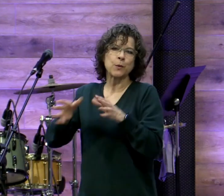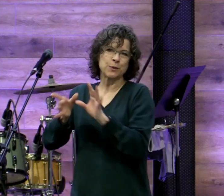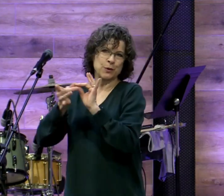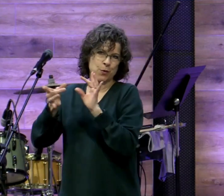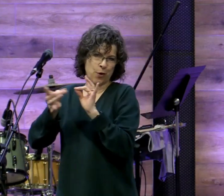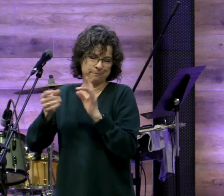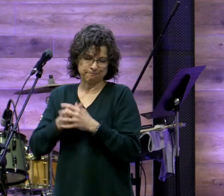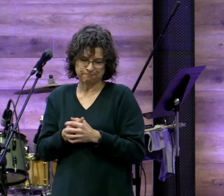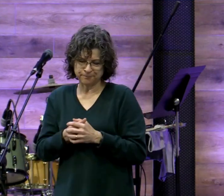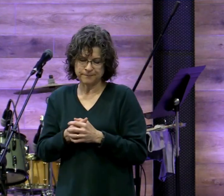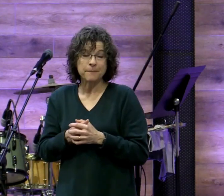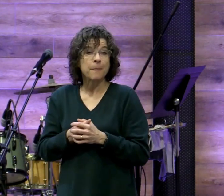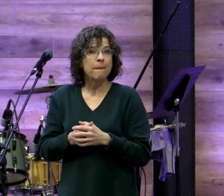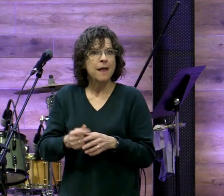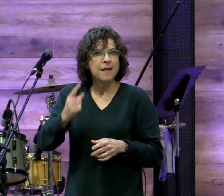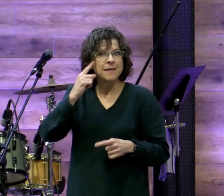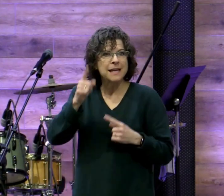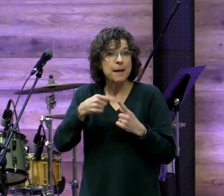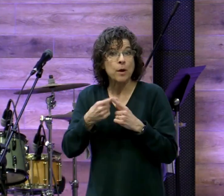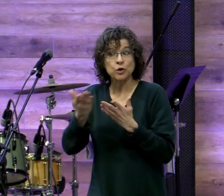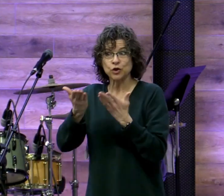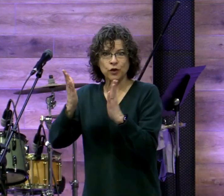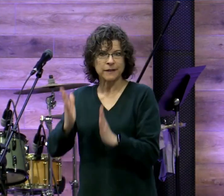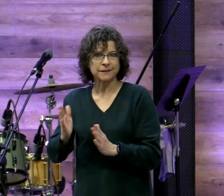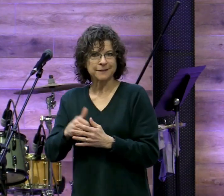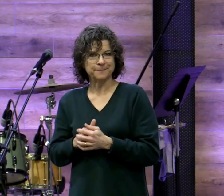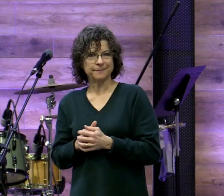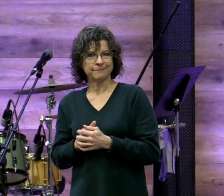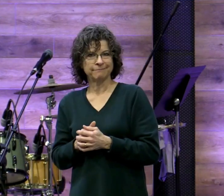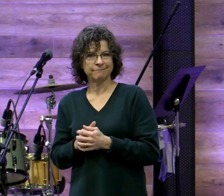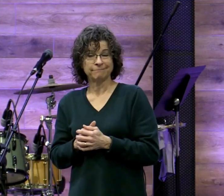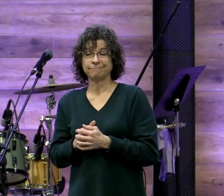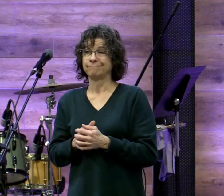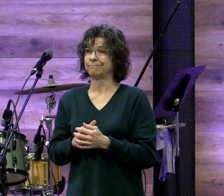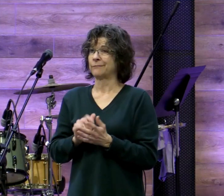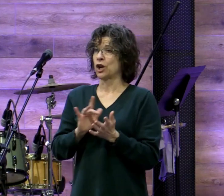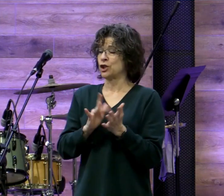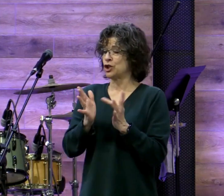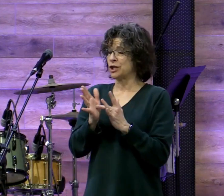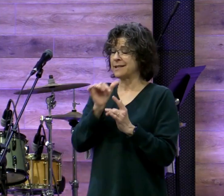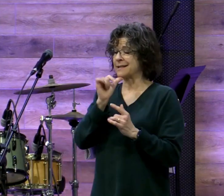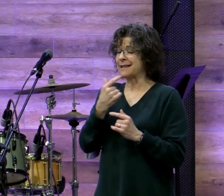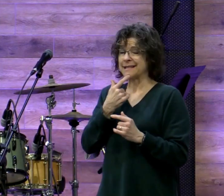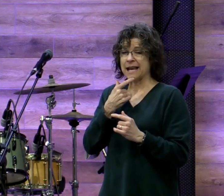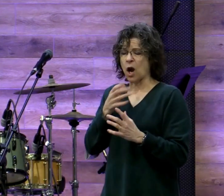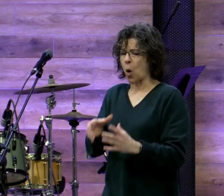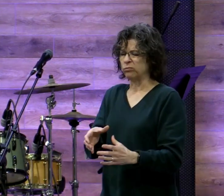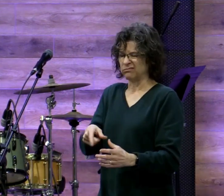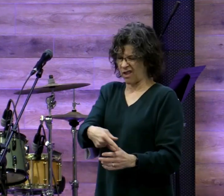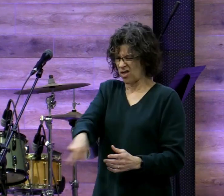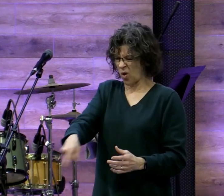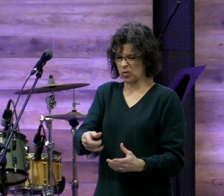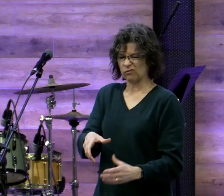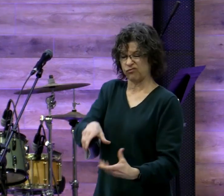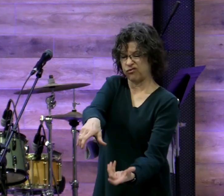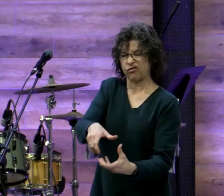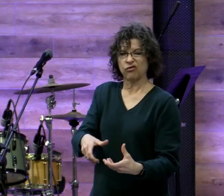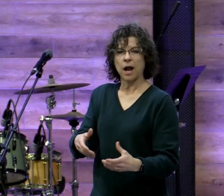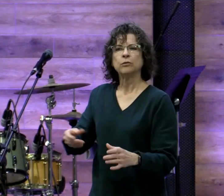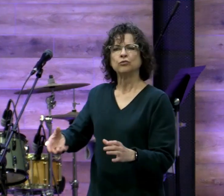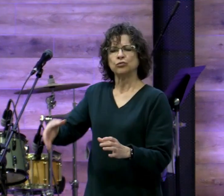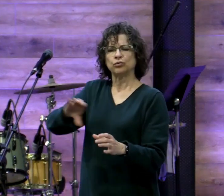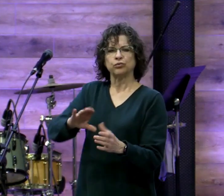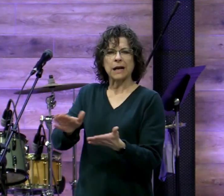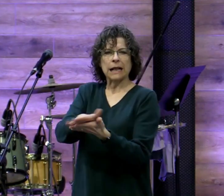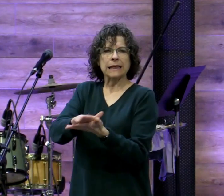this story from the perspective of one of the servants. Jesus doesn't say, filter out the water or dump the water out and refill them, but